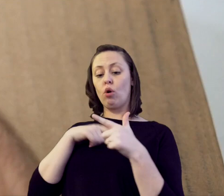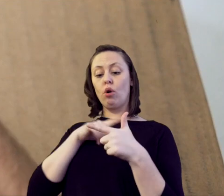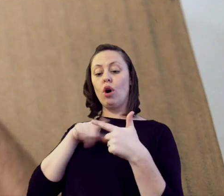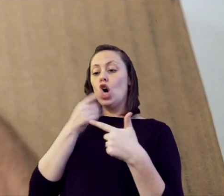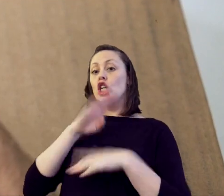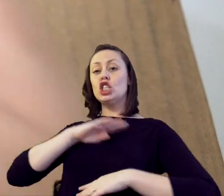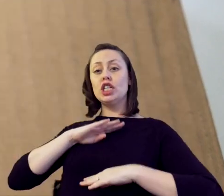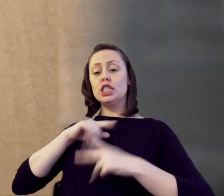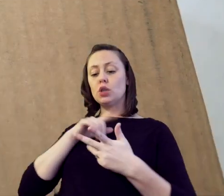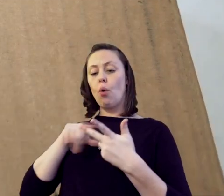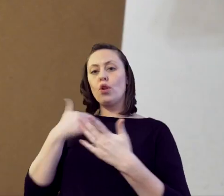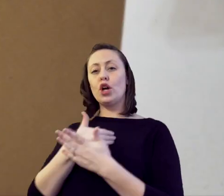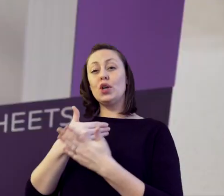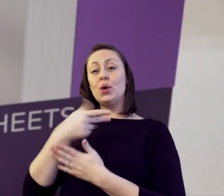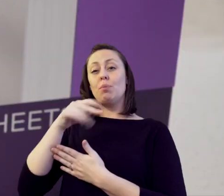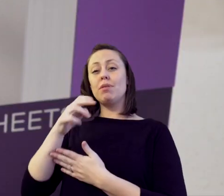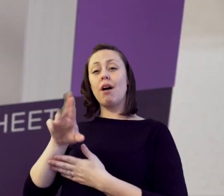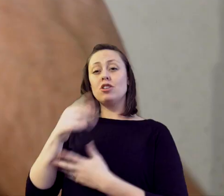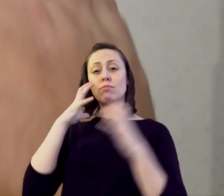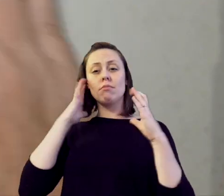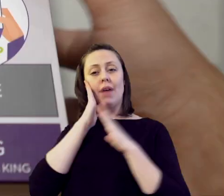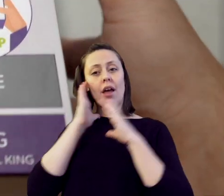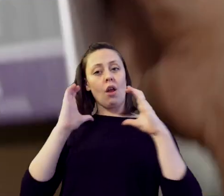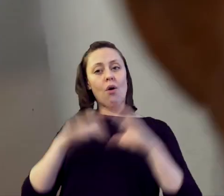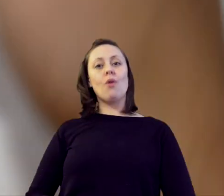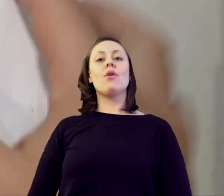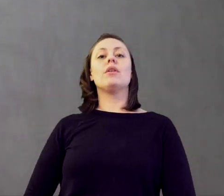sheets, or their new plush pillow that they've just released.